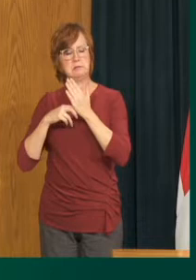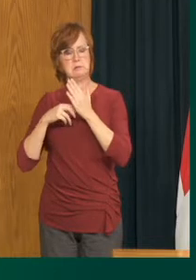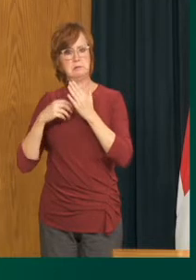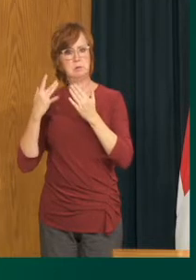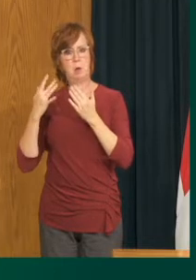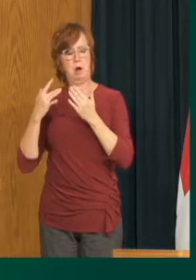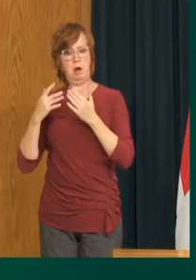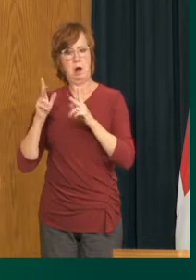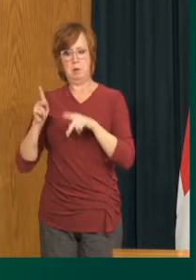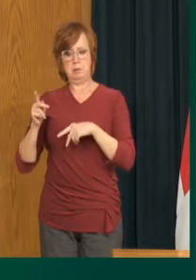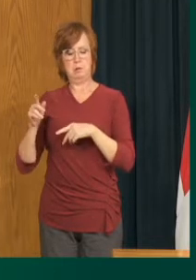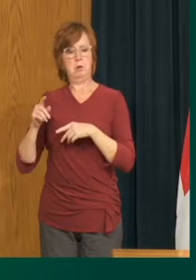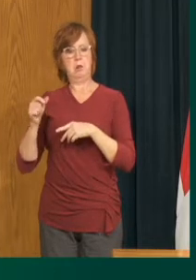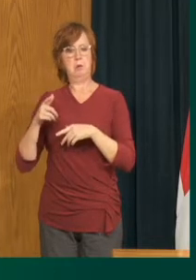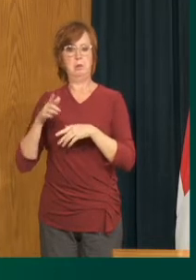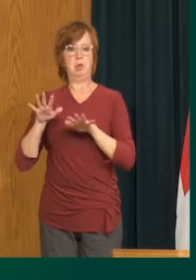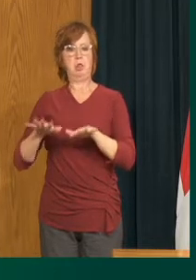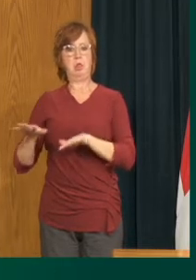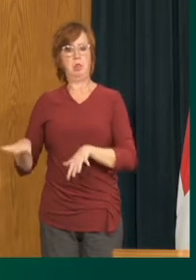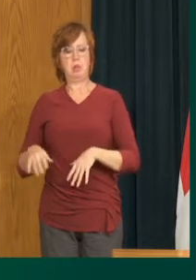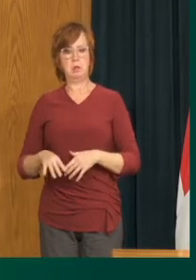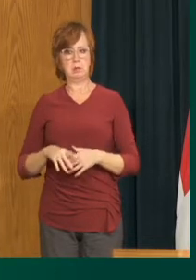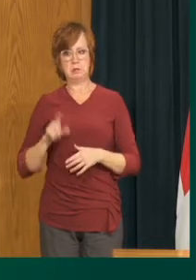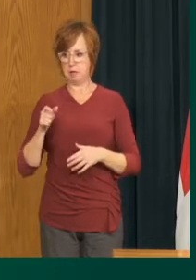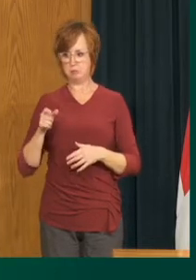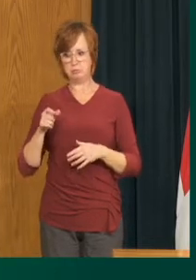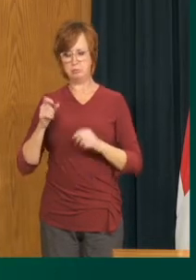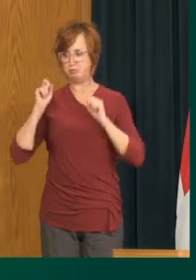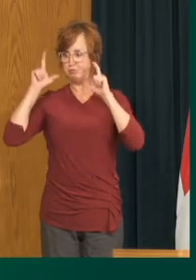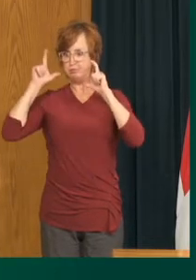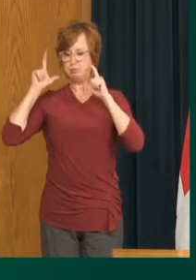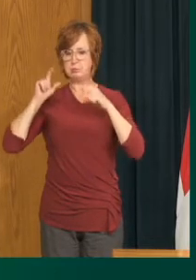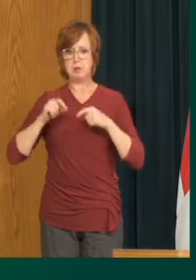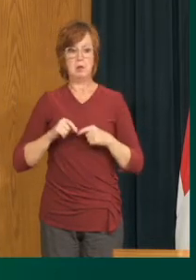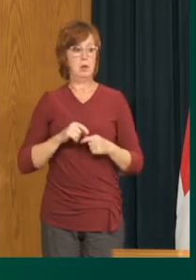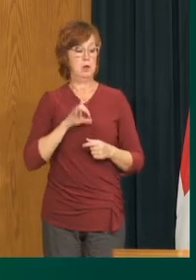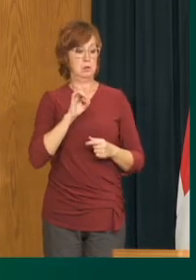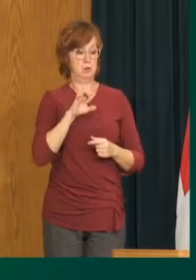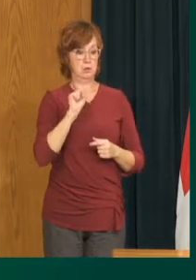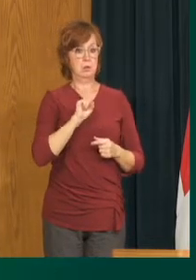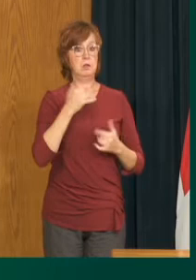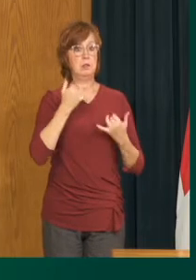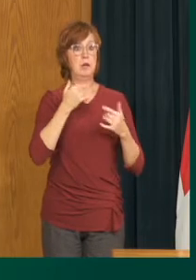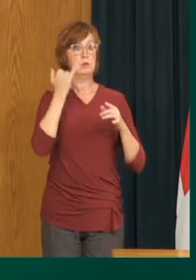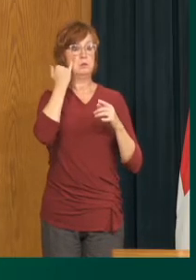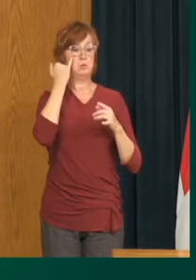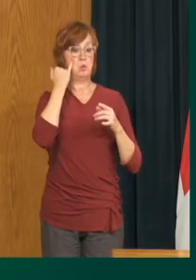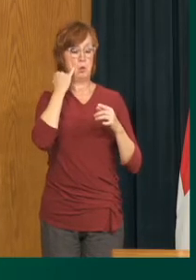Yeah, I'd just like to say that, the current limit is 30, but if you're planning, for example, a